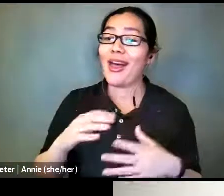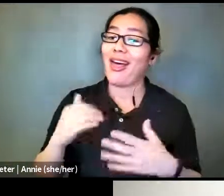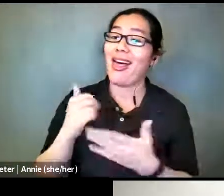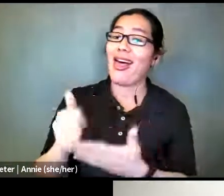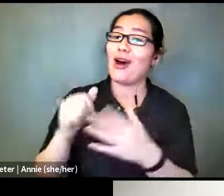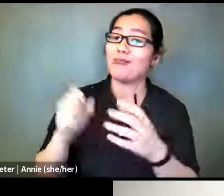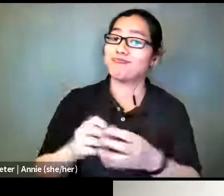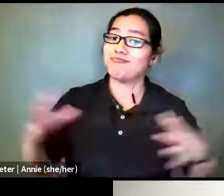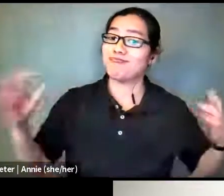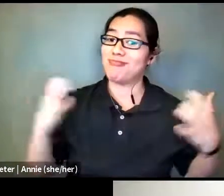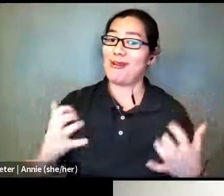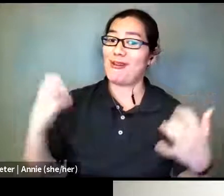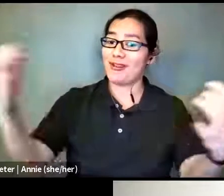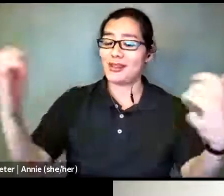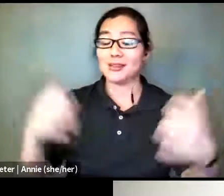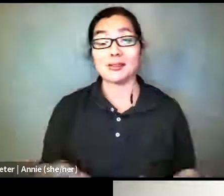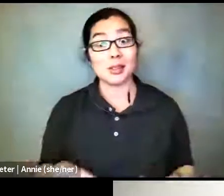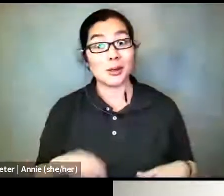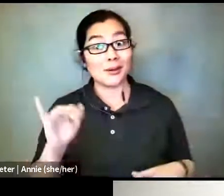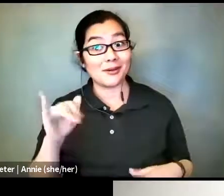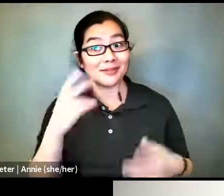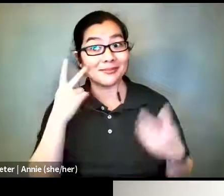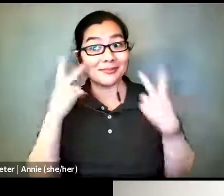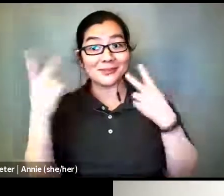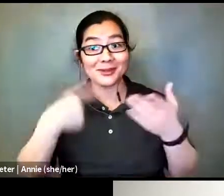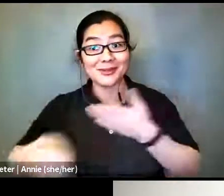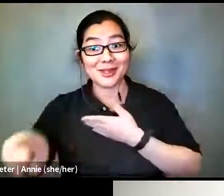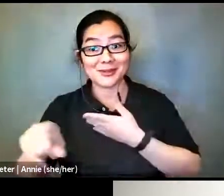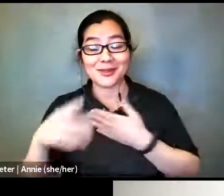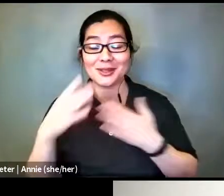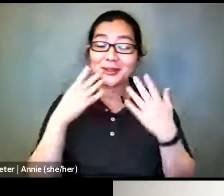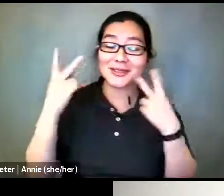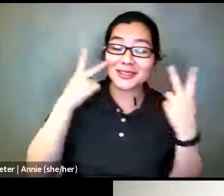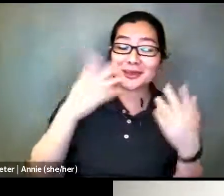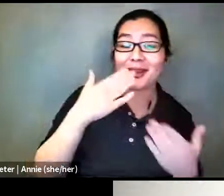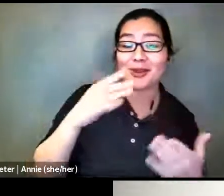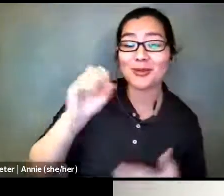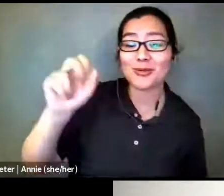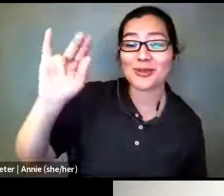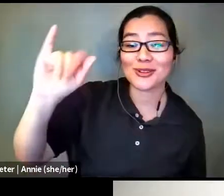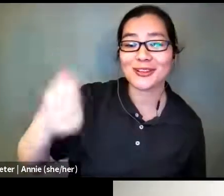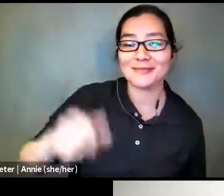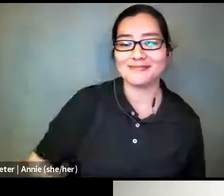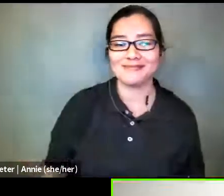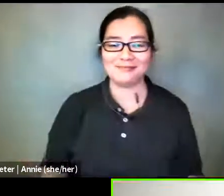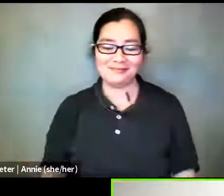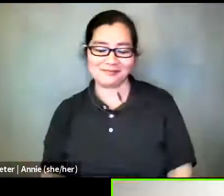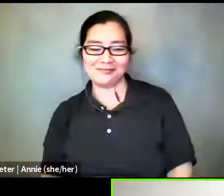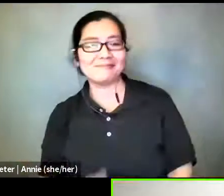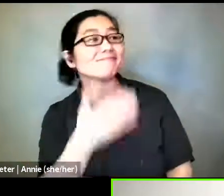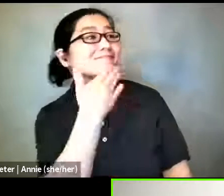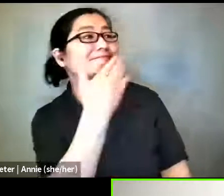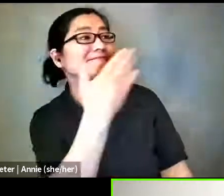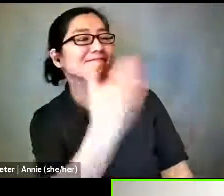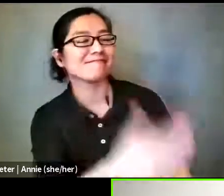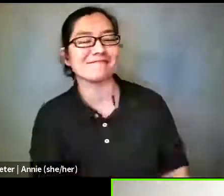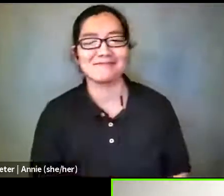you all next week. Thank you again, Sonja. Good to see you. Thank you.